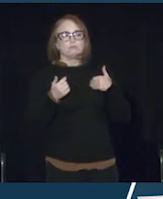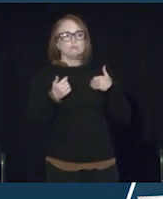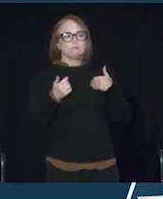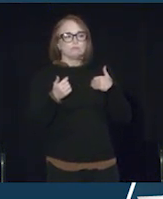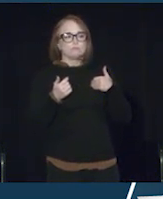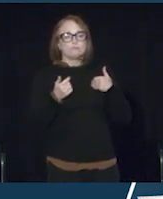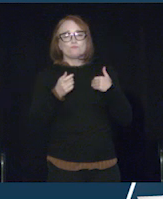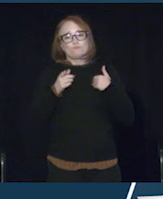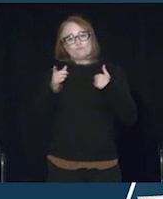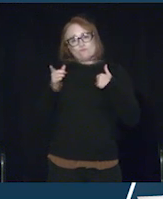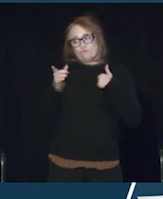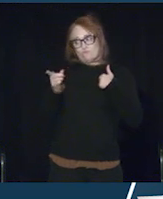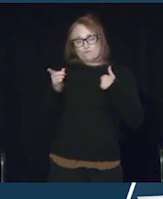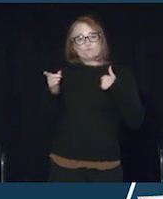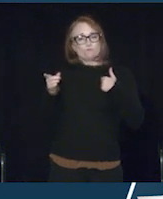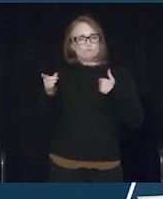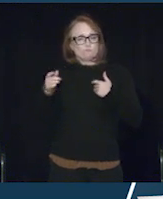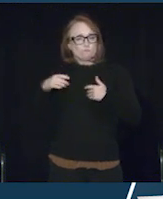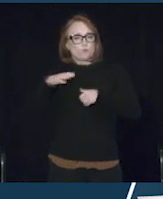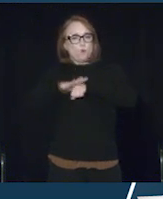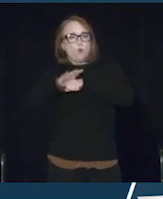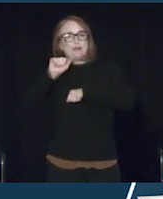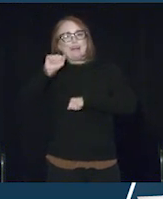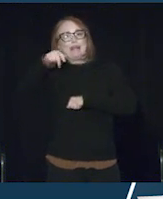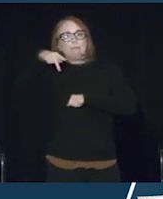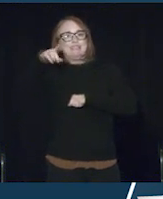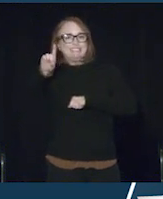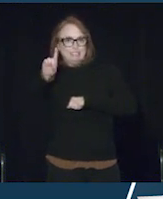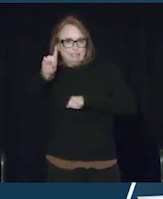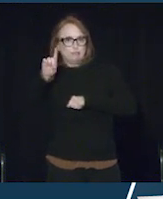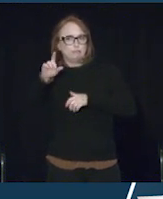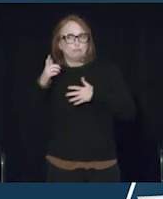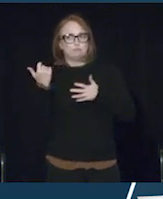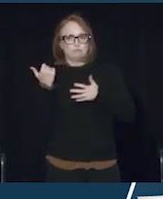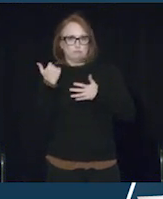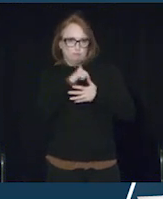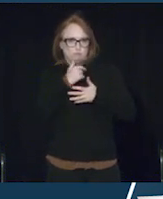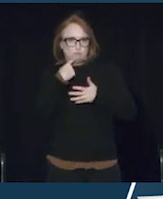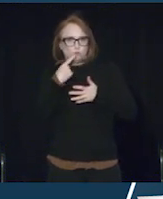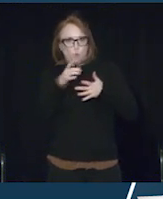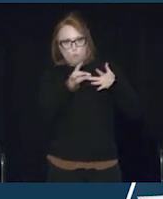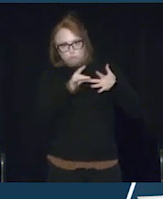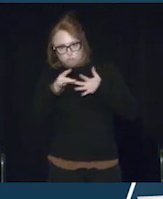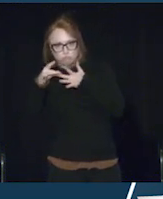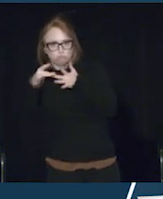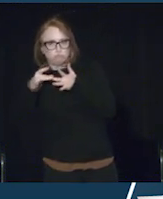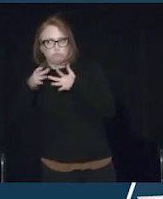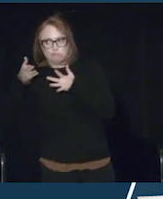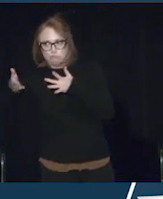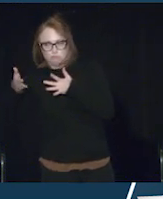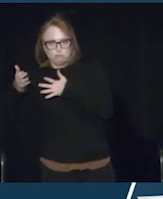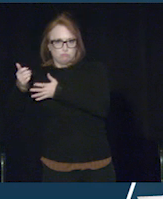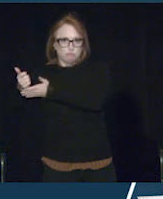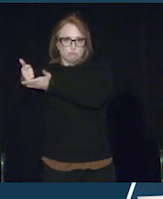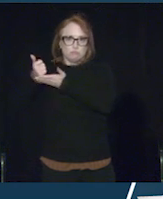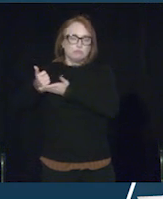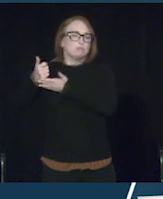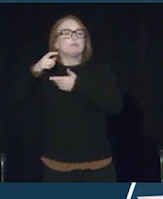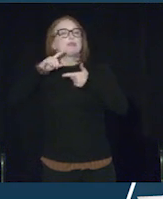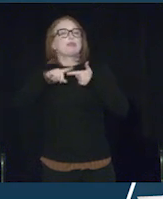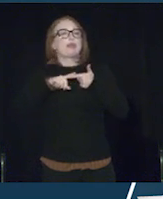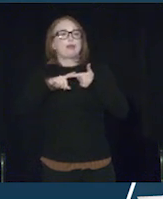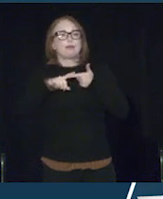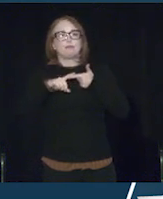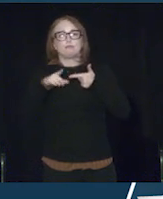She's on APD, and so we were directed to kind of go over there to maybe they could help. And then it kind of said,